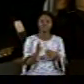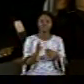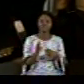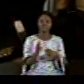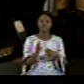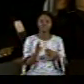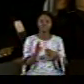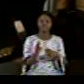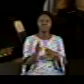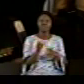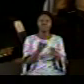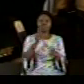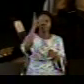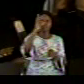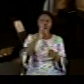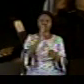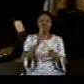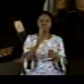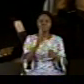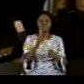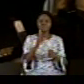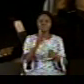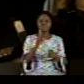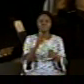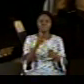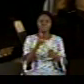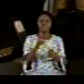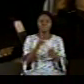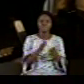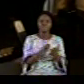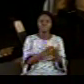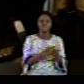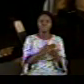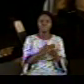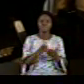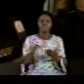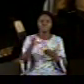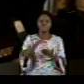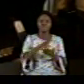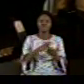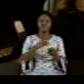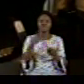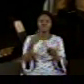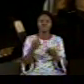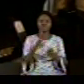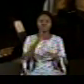reigns from heaven above with